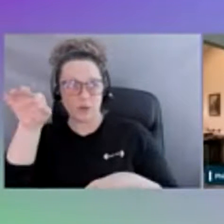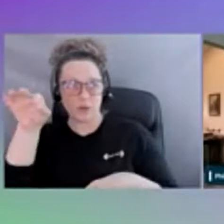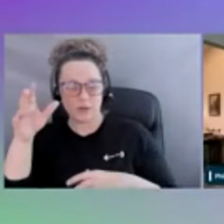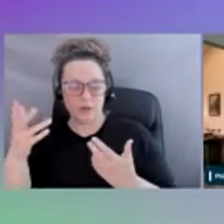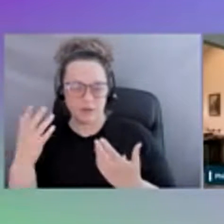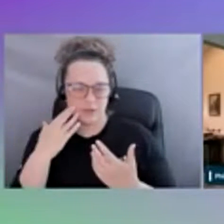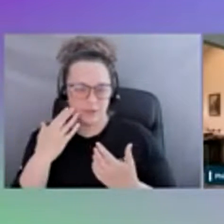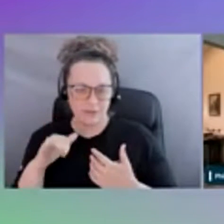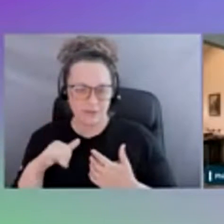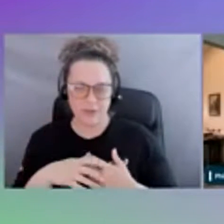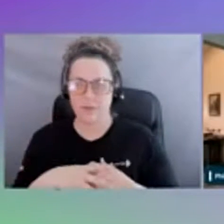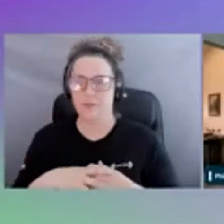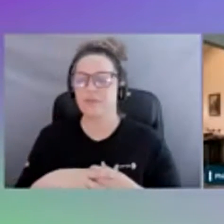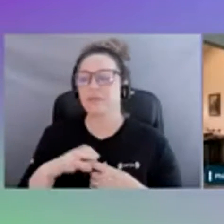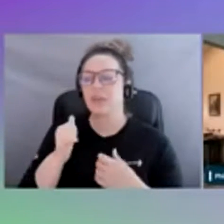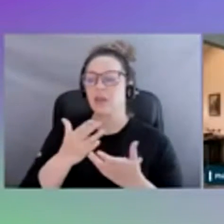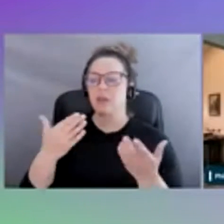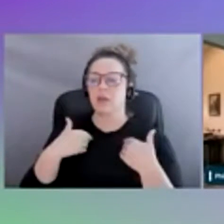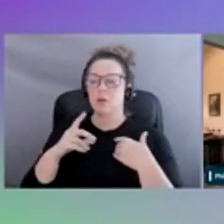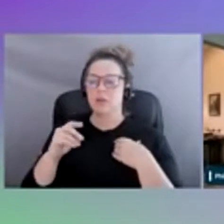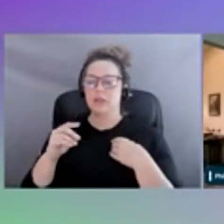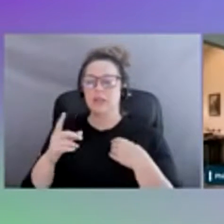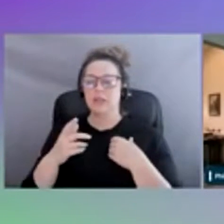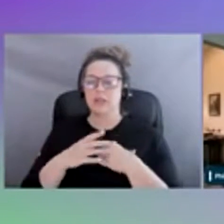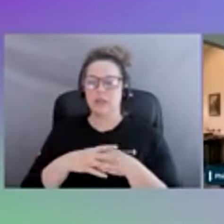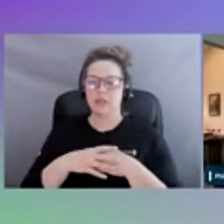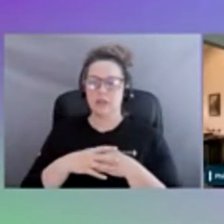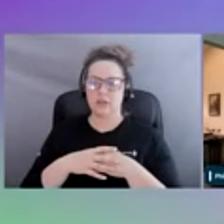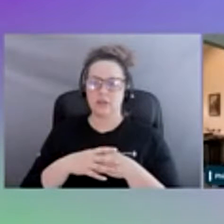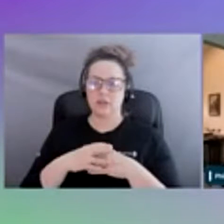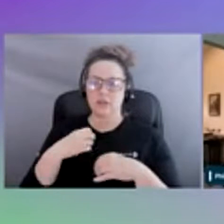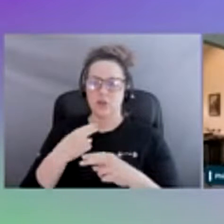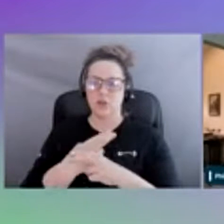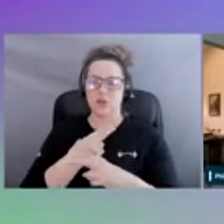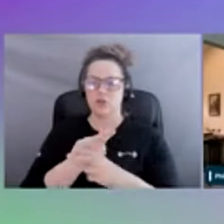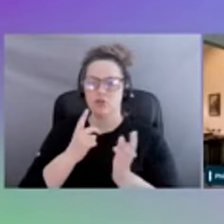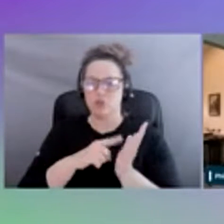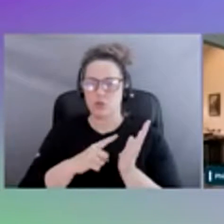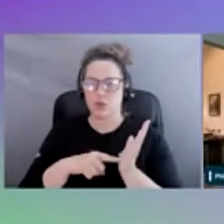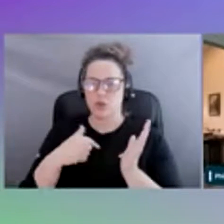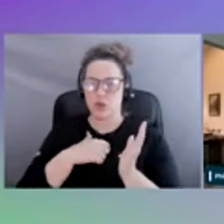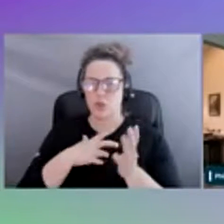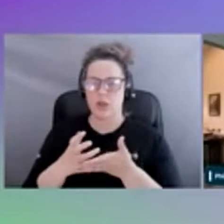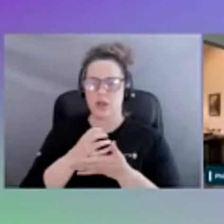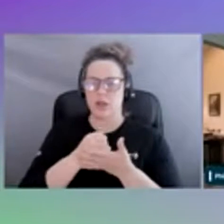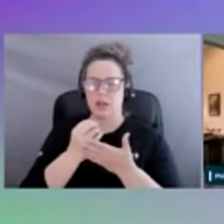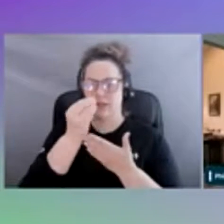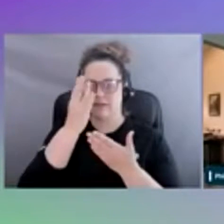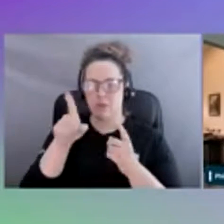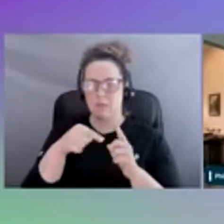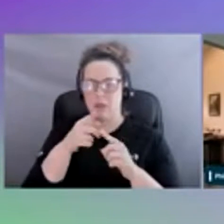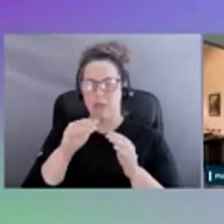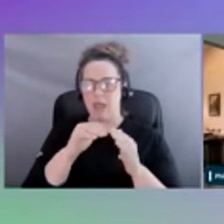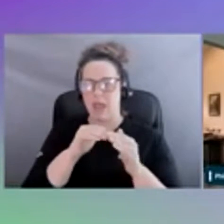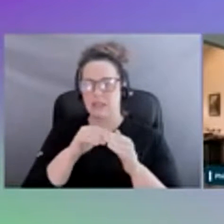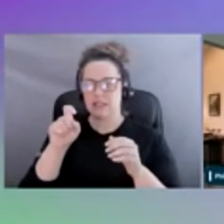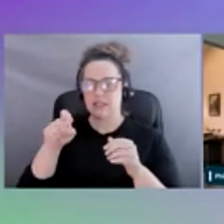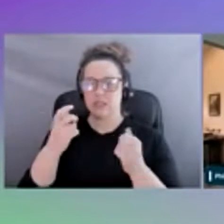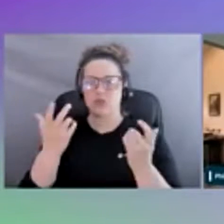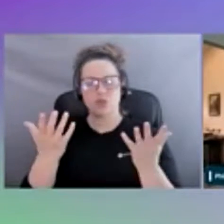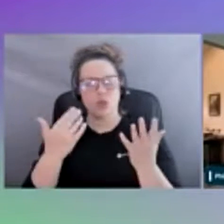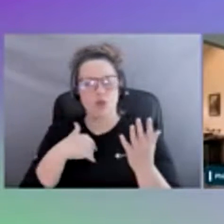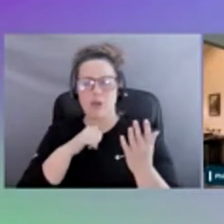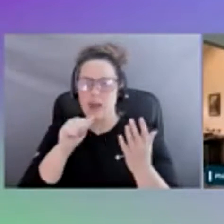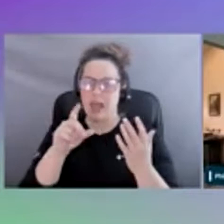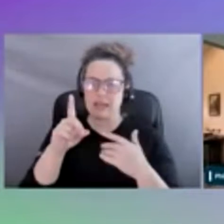thing we did is when we did our user research, we collected information about access needs. So